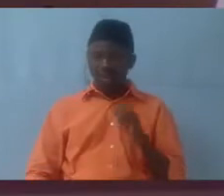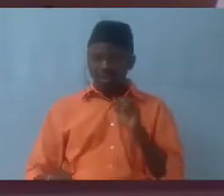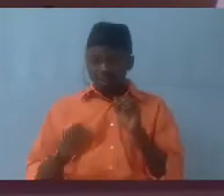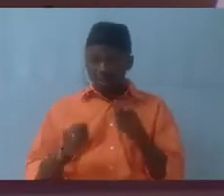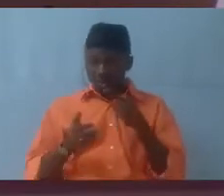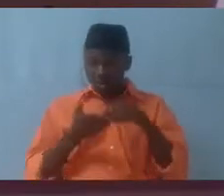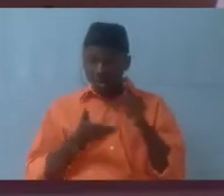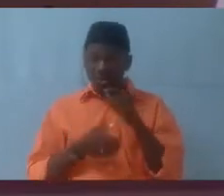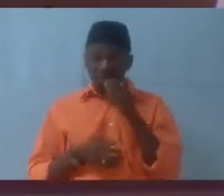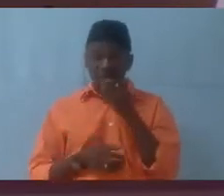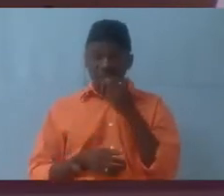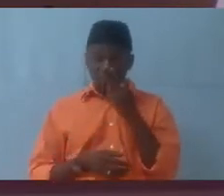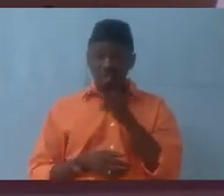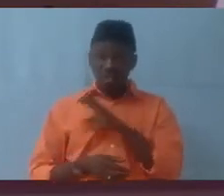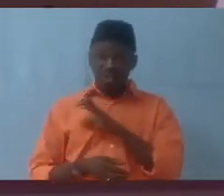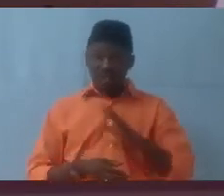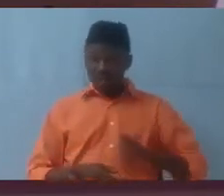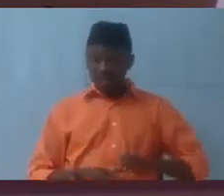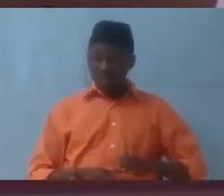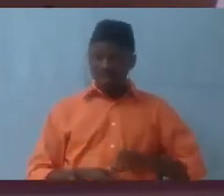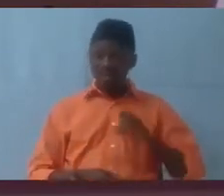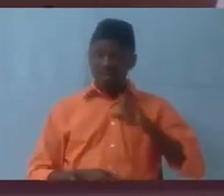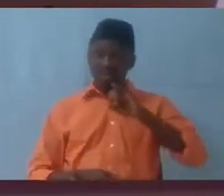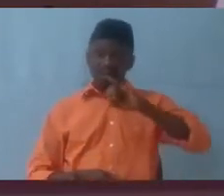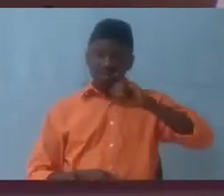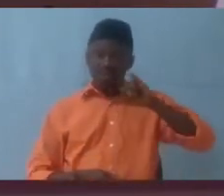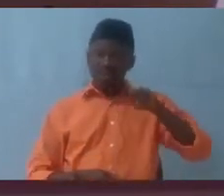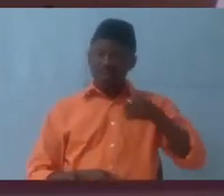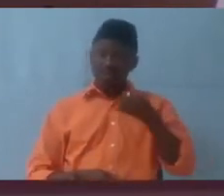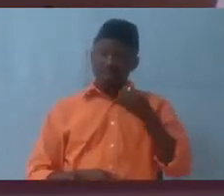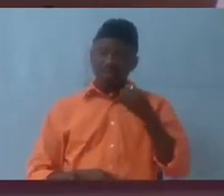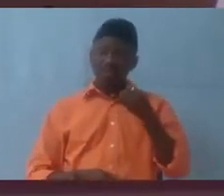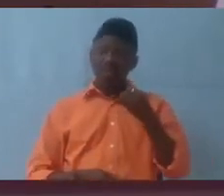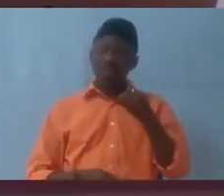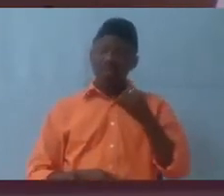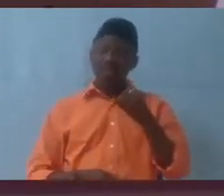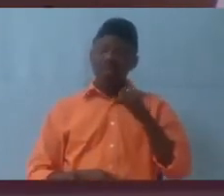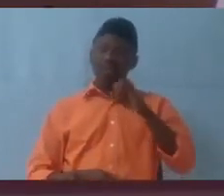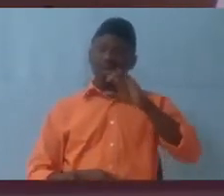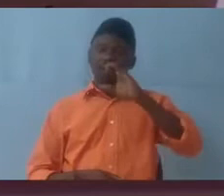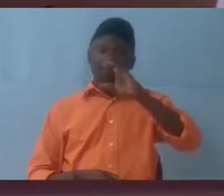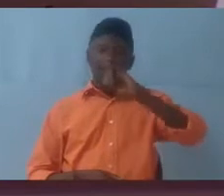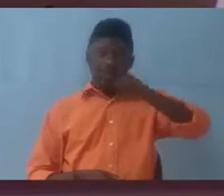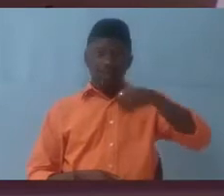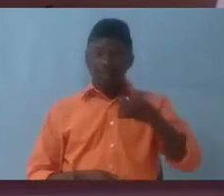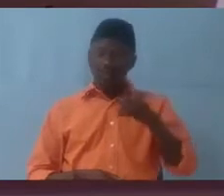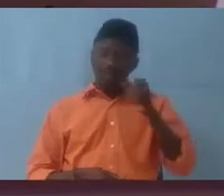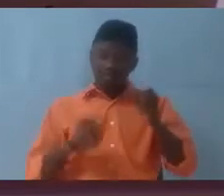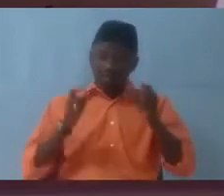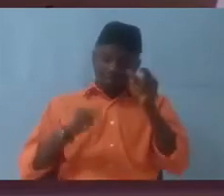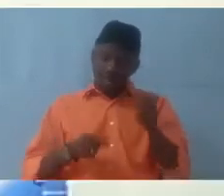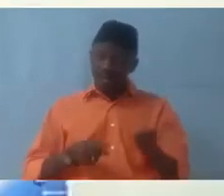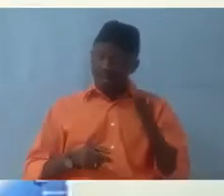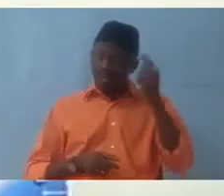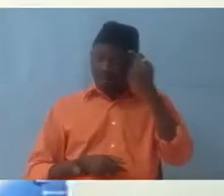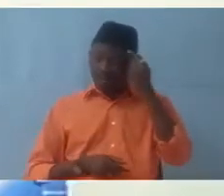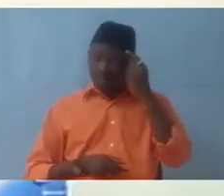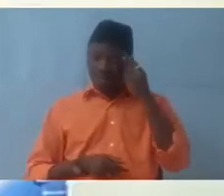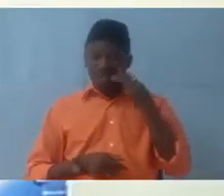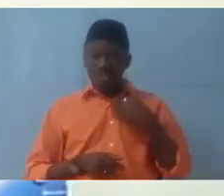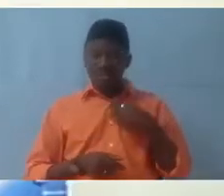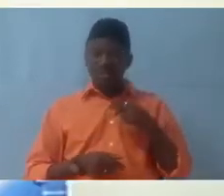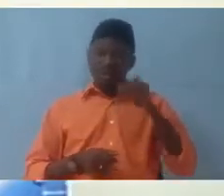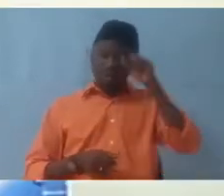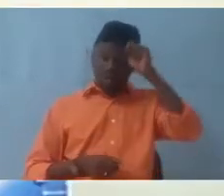to perceive that the president is his boss? Mr. Gomez, ndax jaaduna nak pour chief justice bu gisé né president bi moy